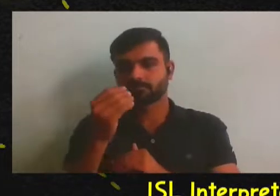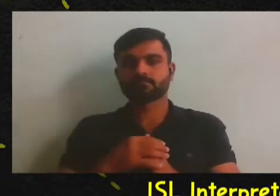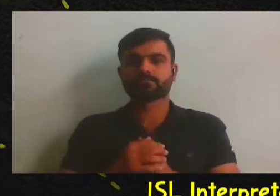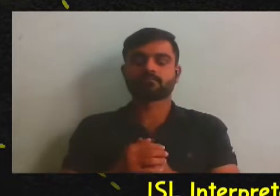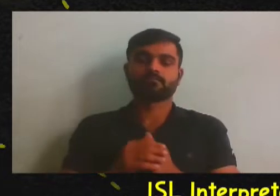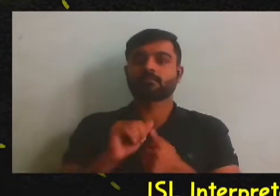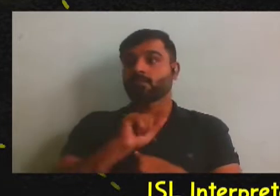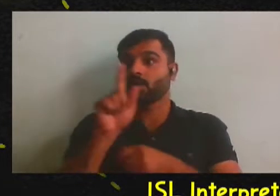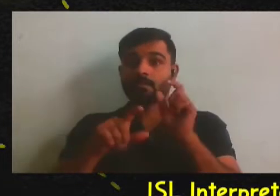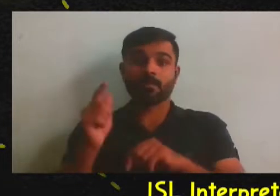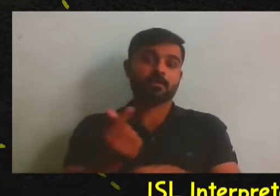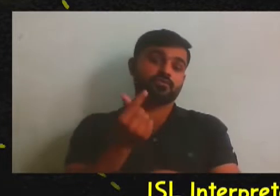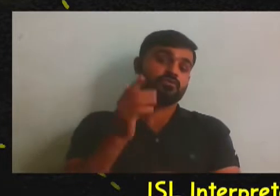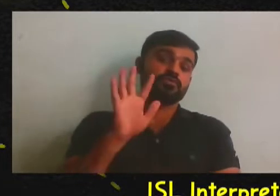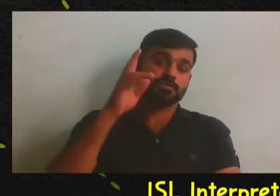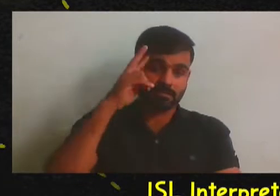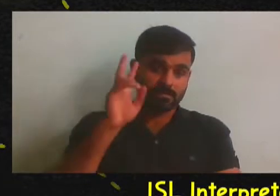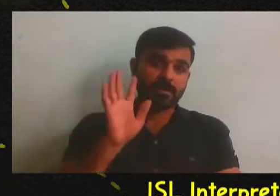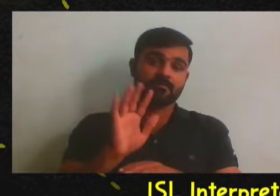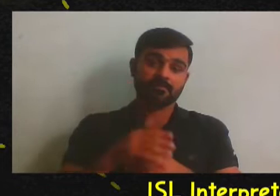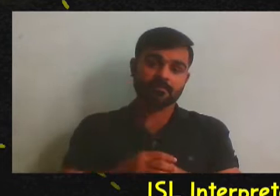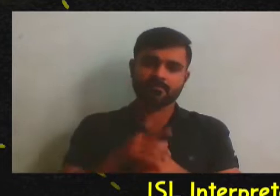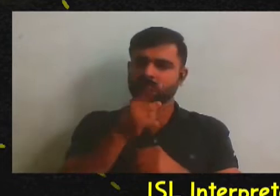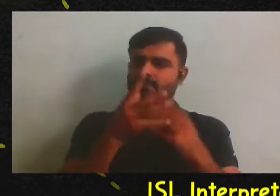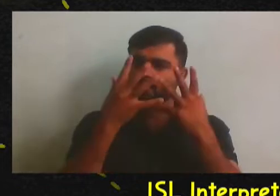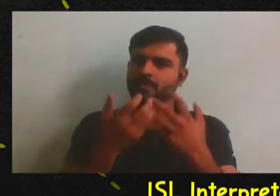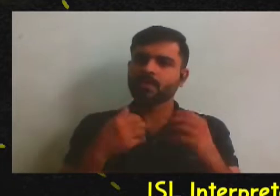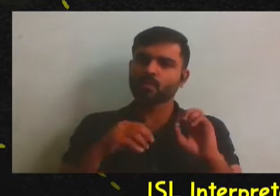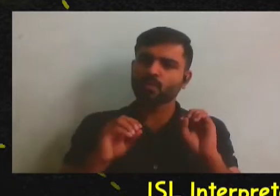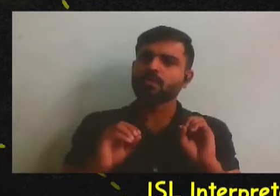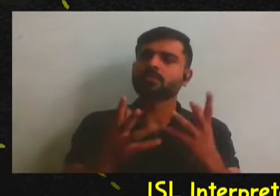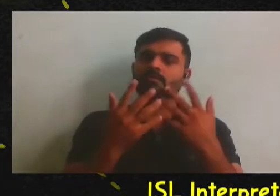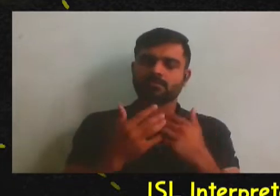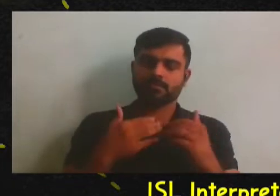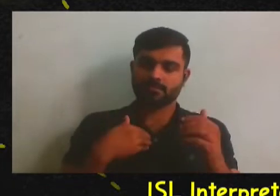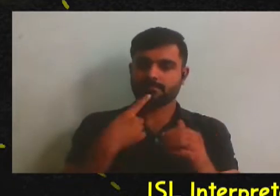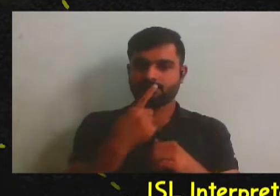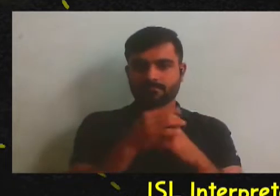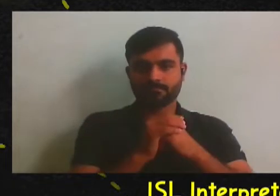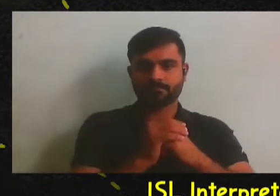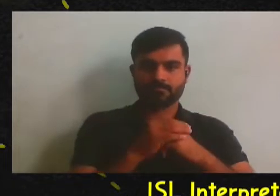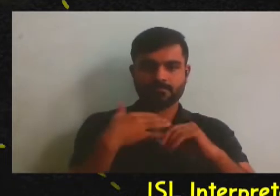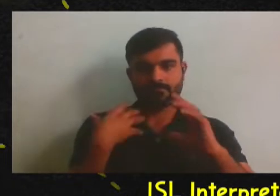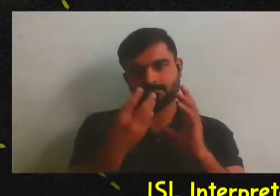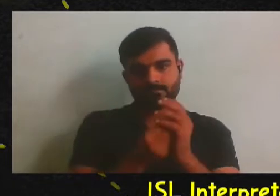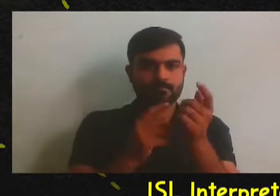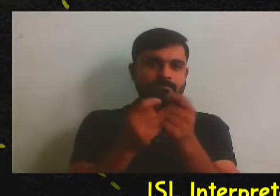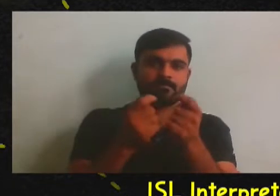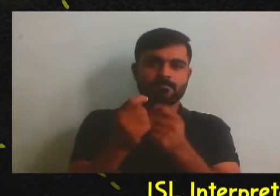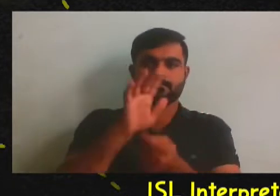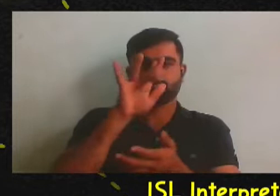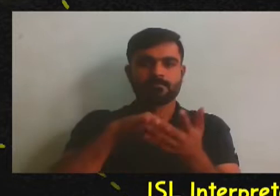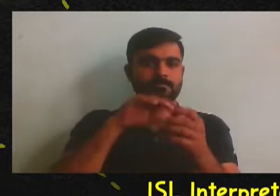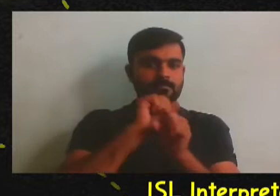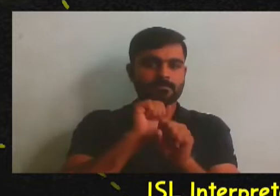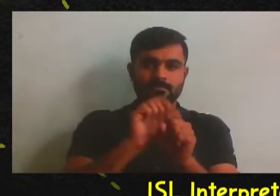sure all of you are used to. What I want to start is by saying, we have the elevator pitch for the work that you've